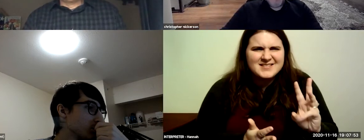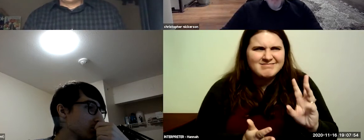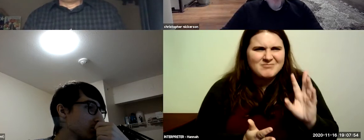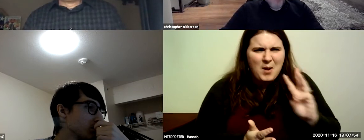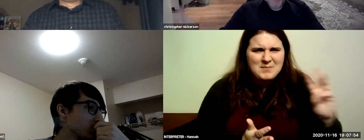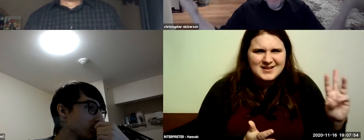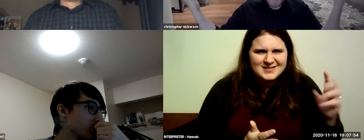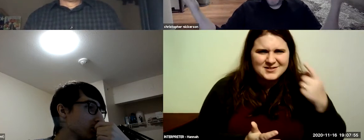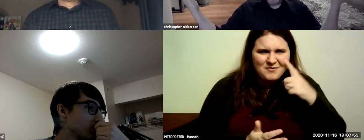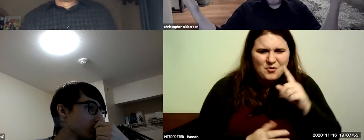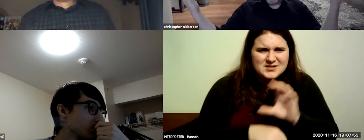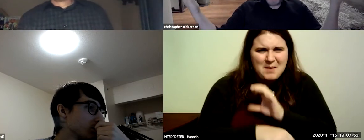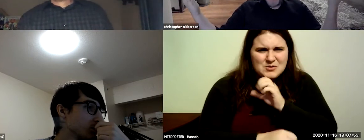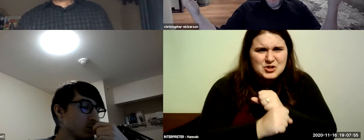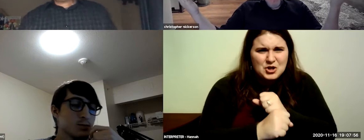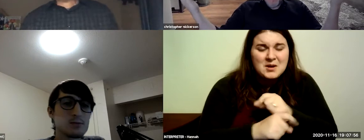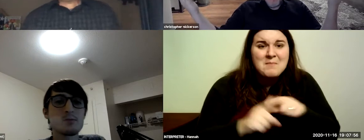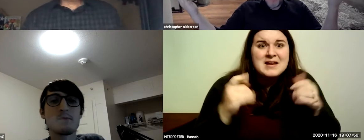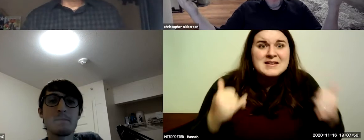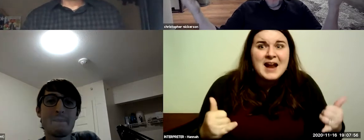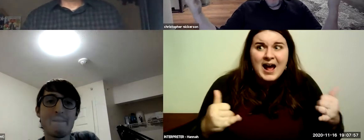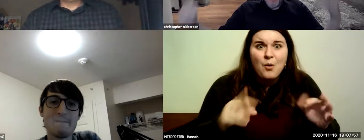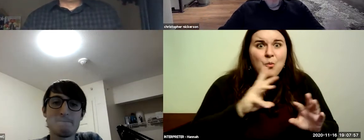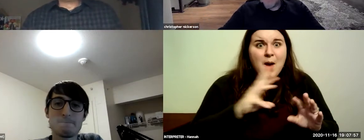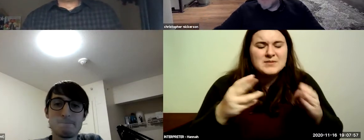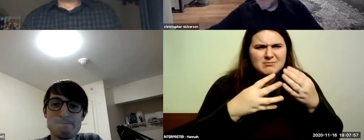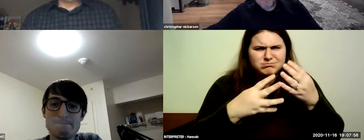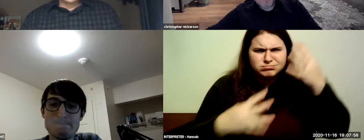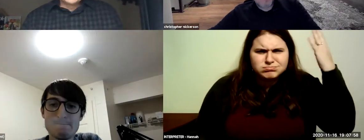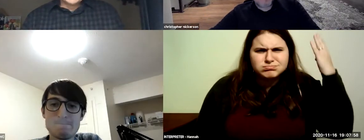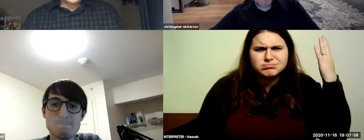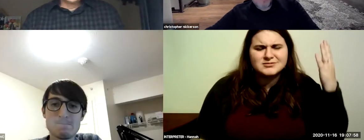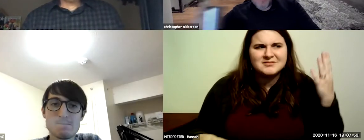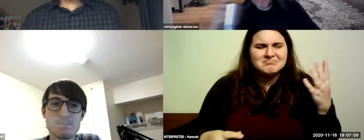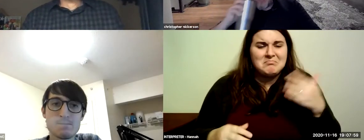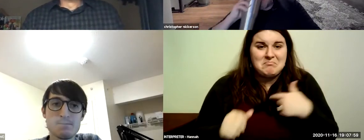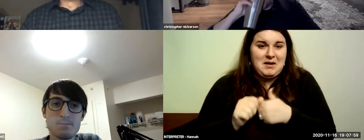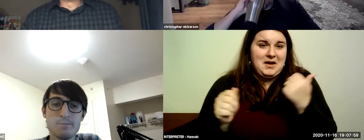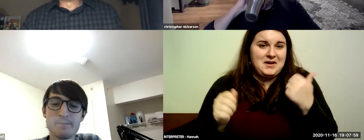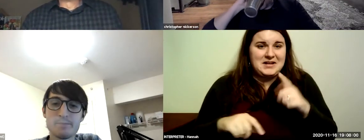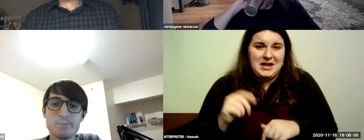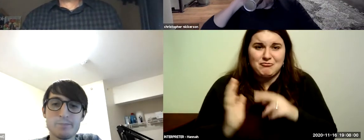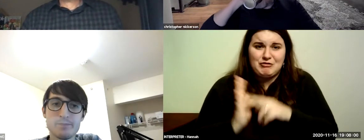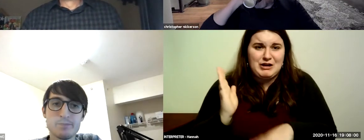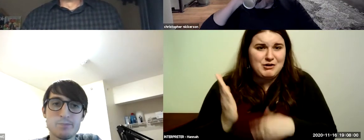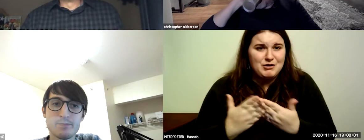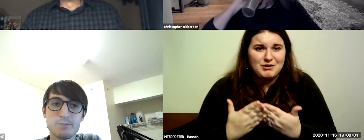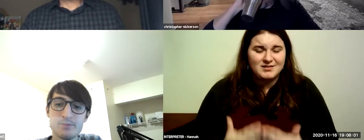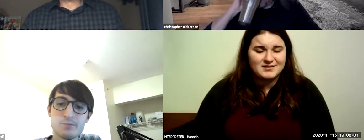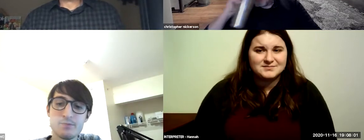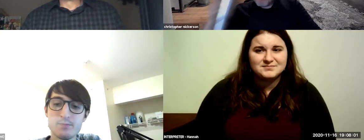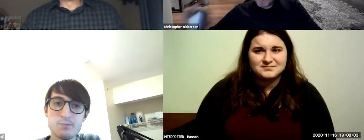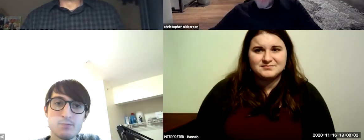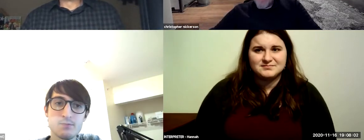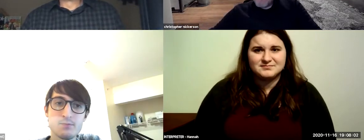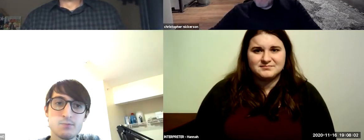And now I can't get on every website in a day and I'm like totally behind. Yeah. Right, right. That's funny. Cool. All